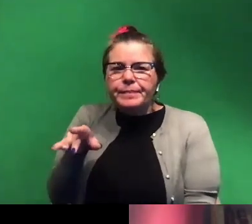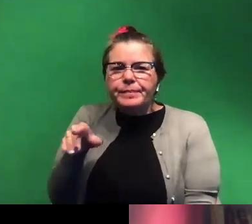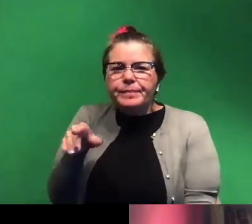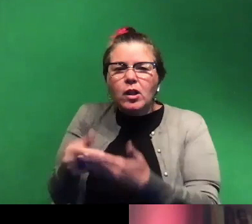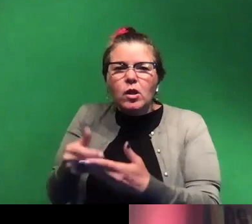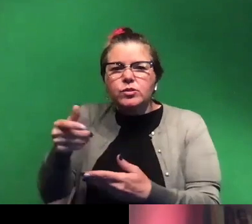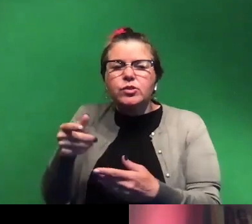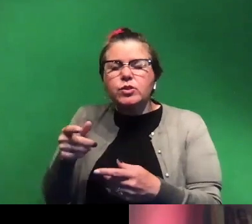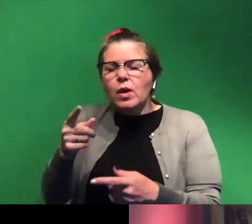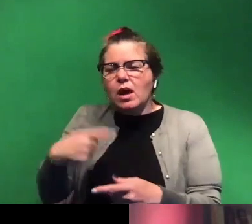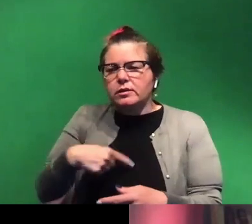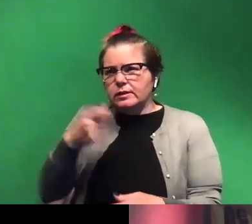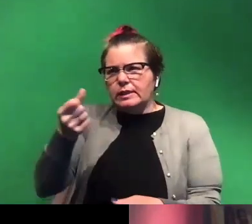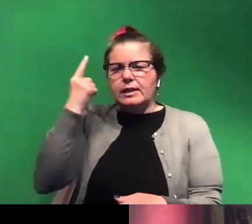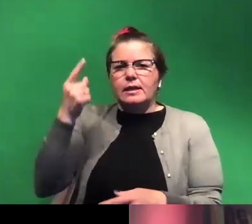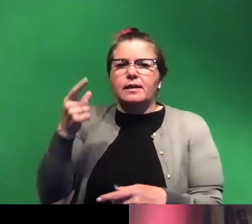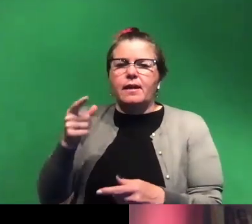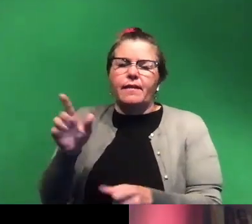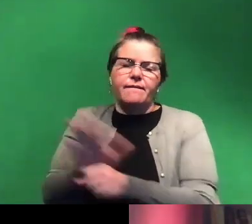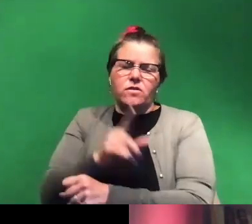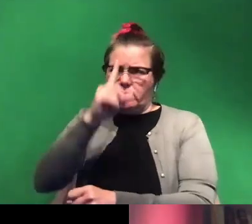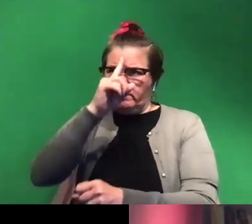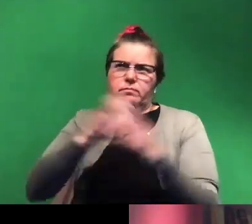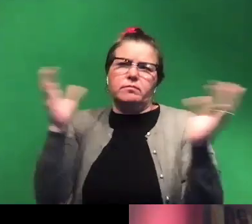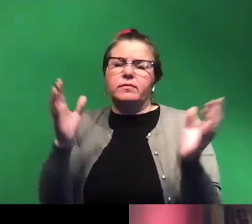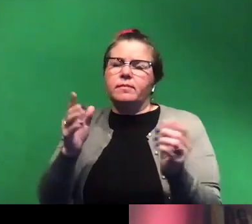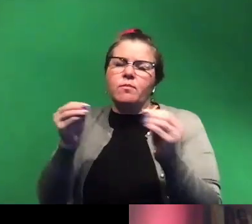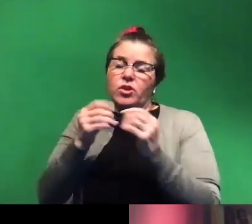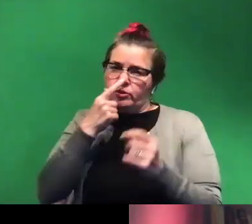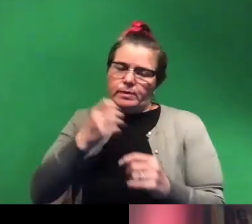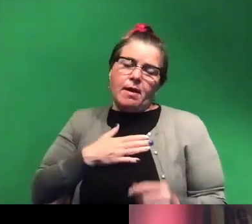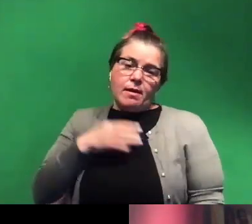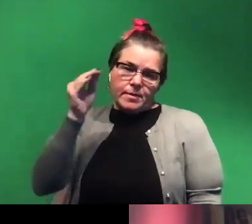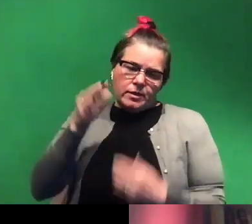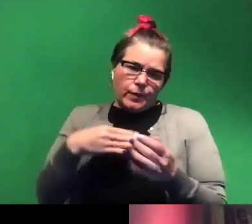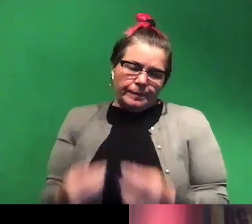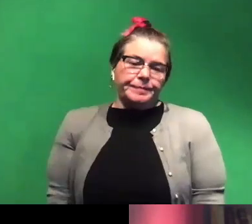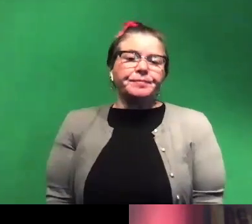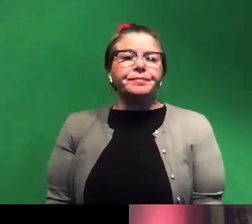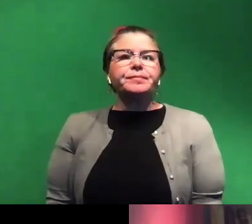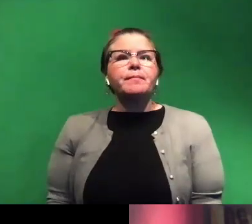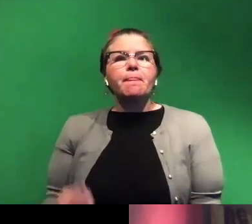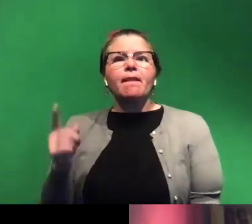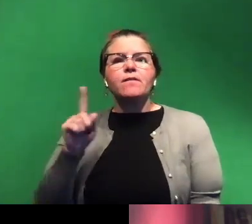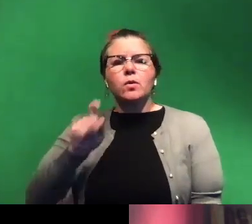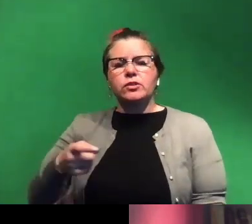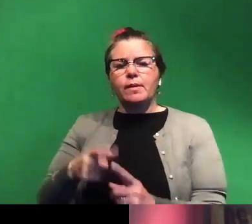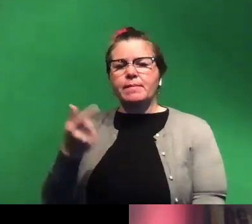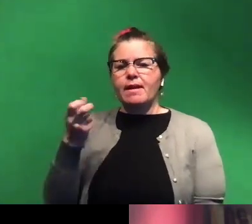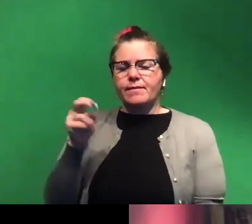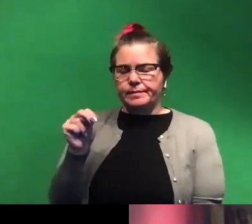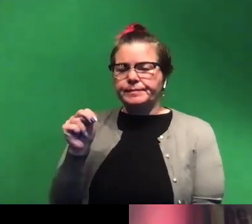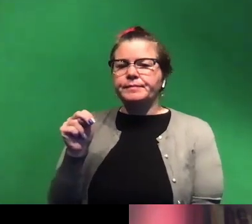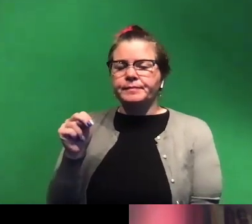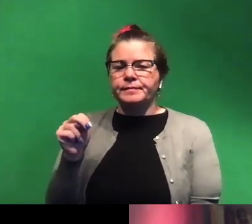us getting it, and then seeing the full context is so much more interesting in my opinion. So a question from Gavin Myers.